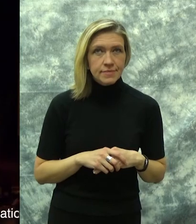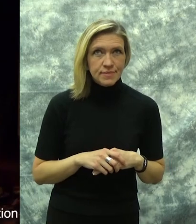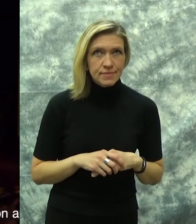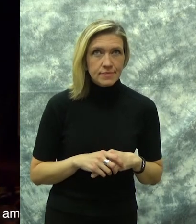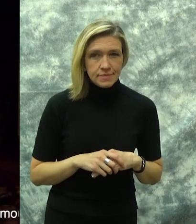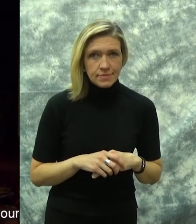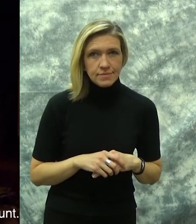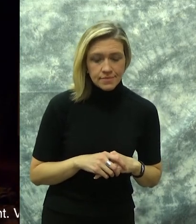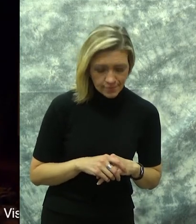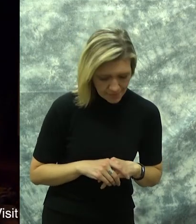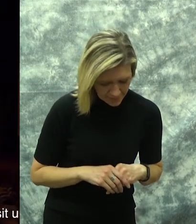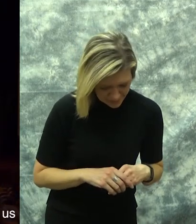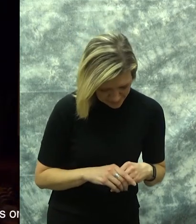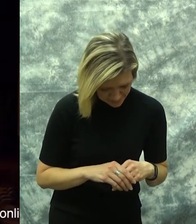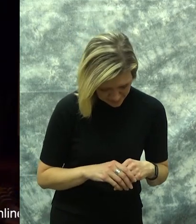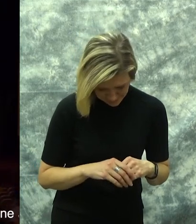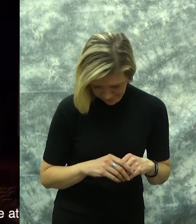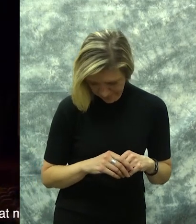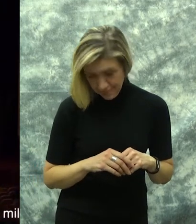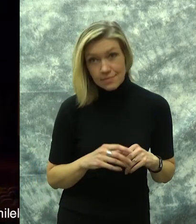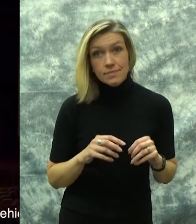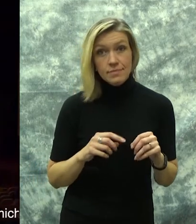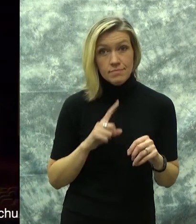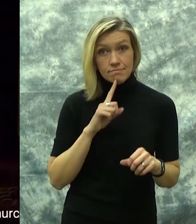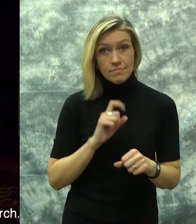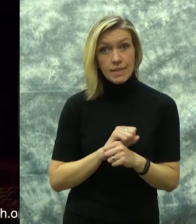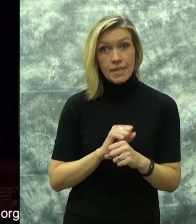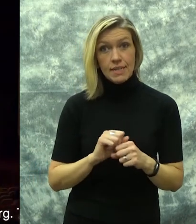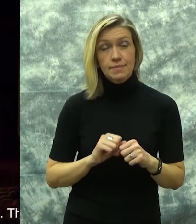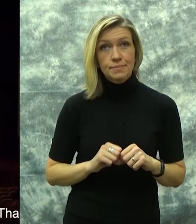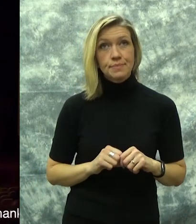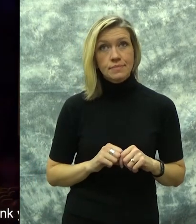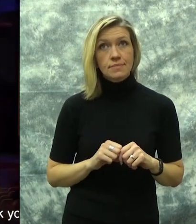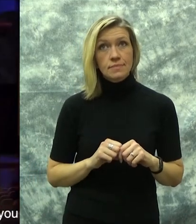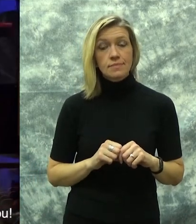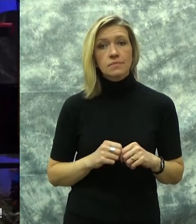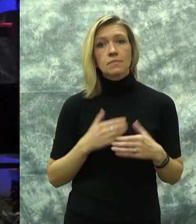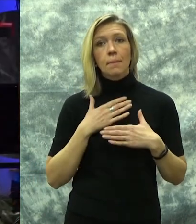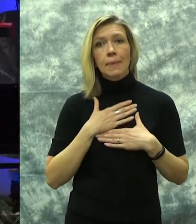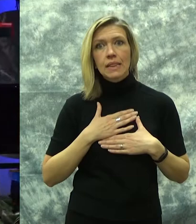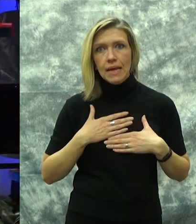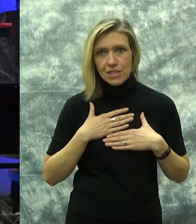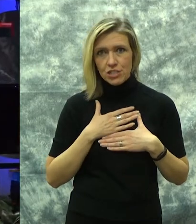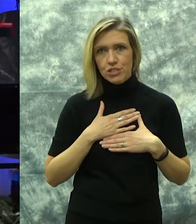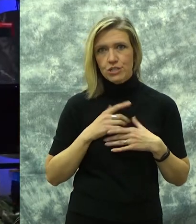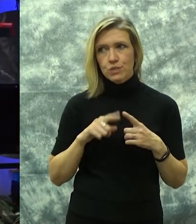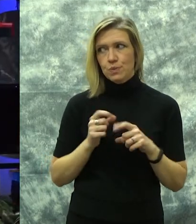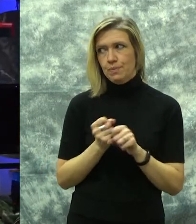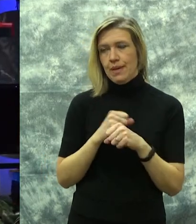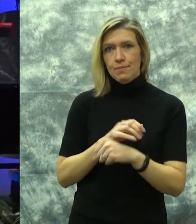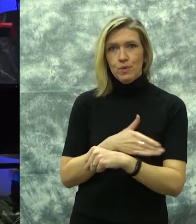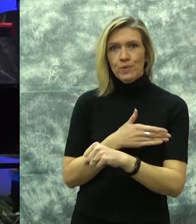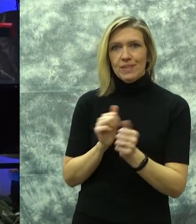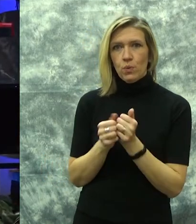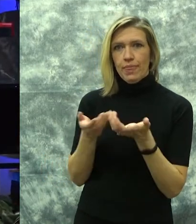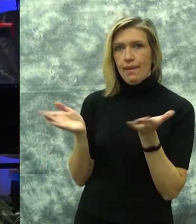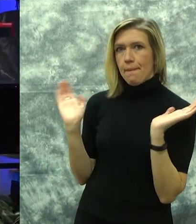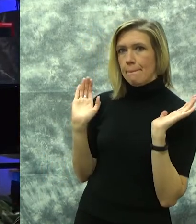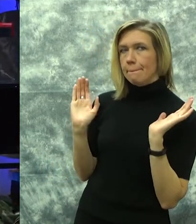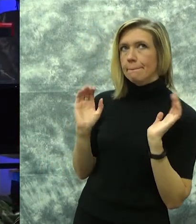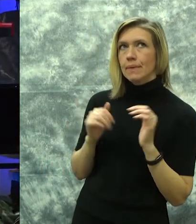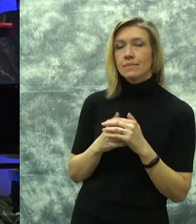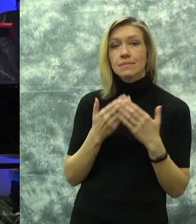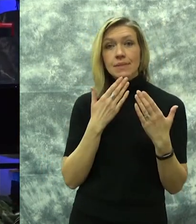cut as brief as I can make it. I mean it. I mean it. It is a pleasure to make music with them. So thank you guys. And